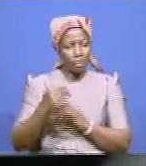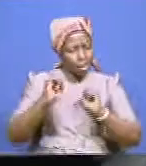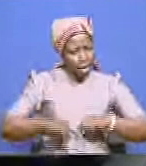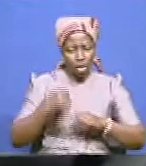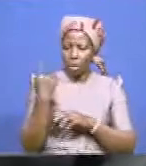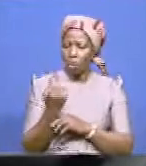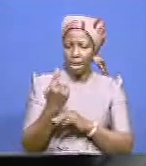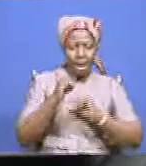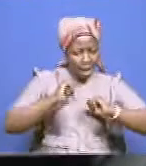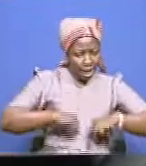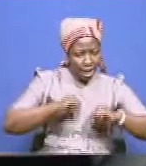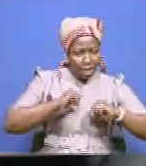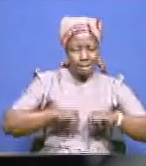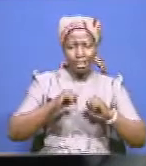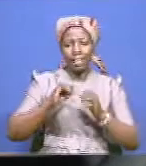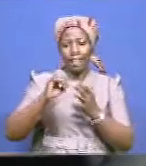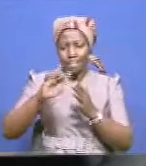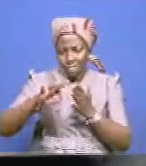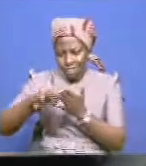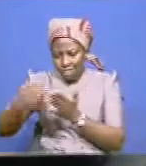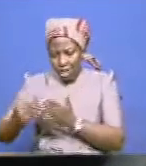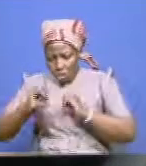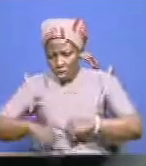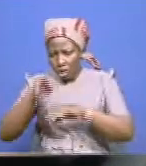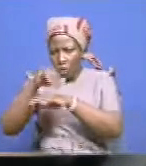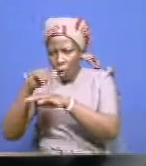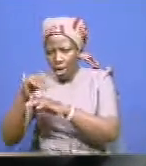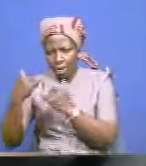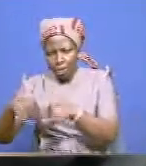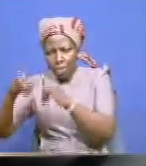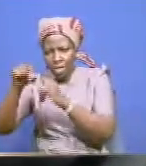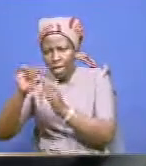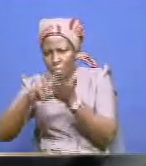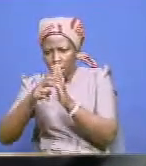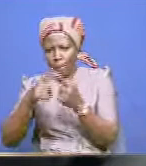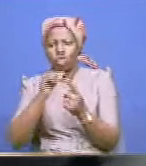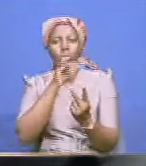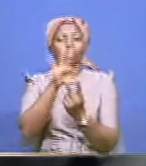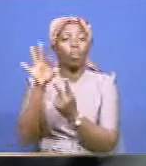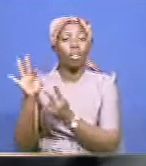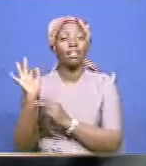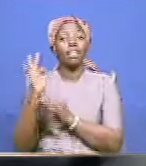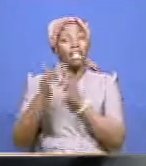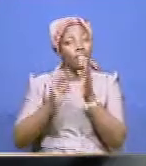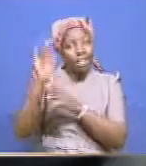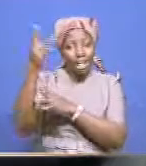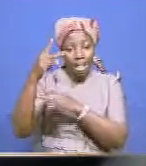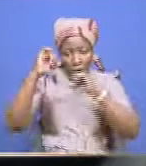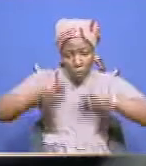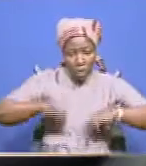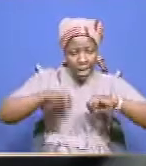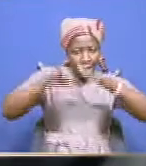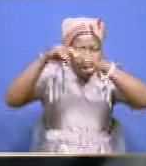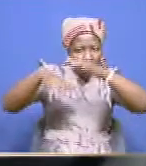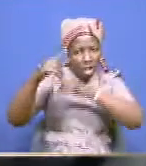the modalities of execution of that program, but not as a matter of priority. If in Kenya we agree that devolution is the way to